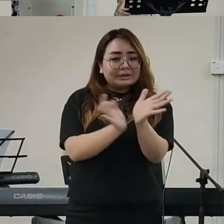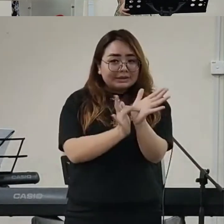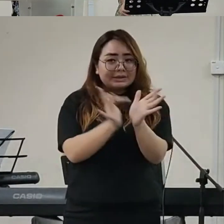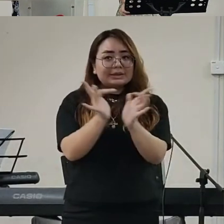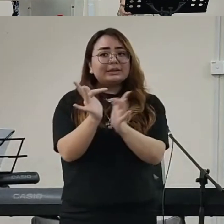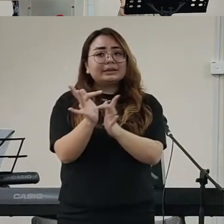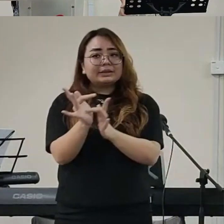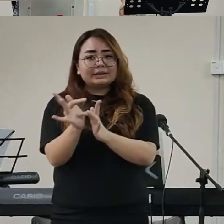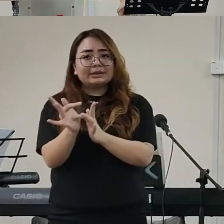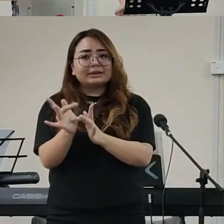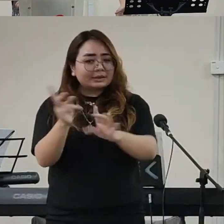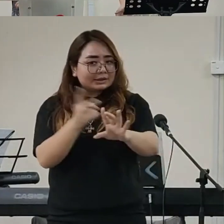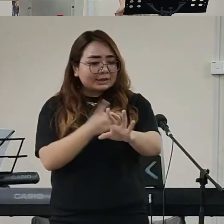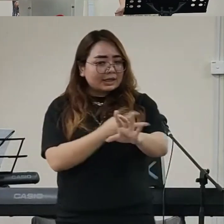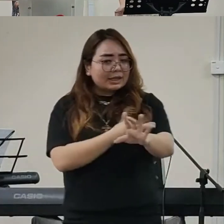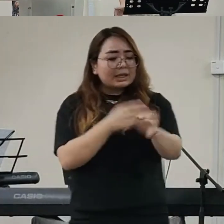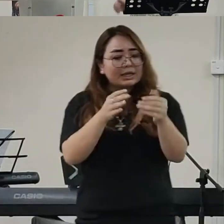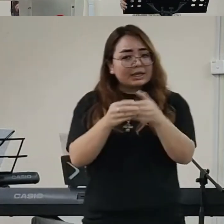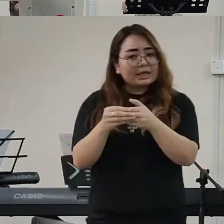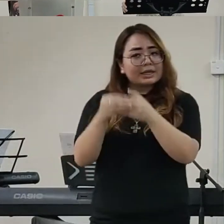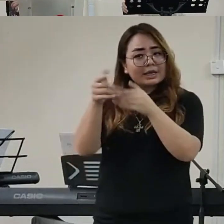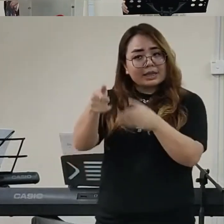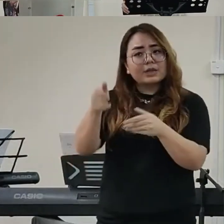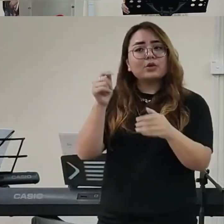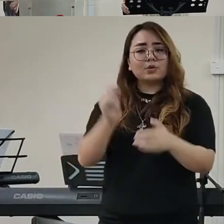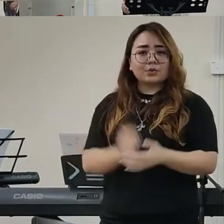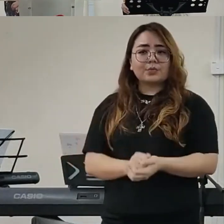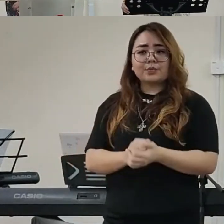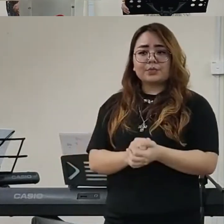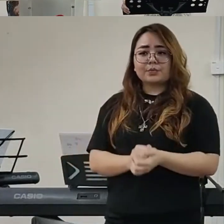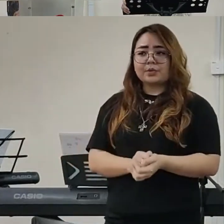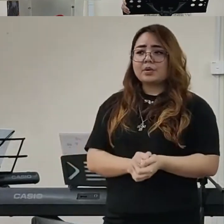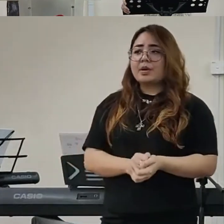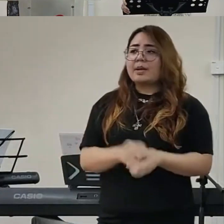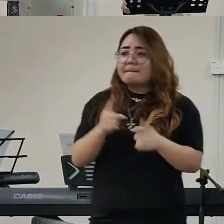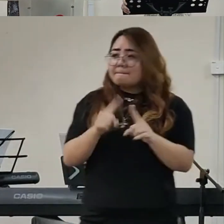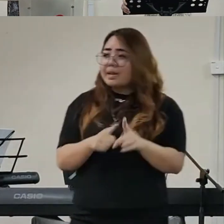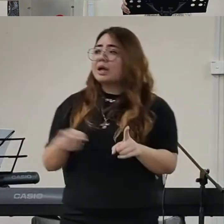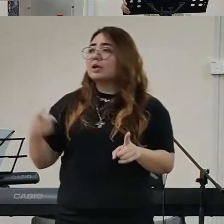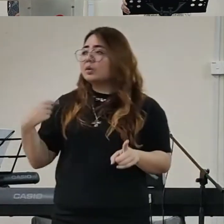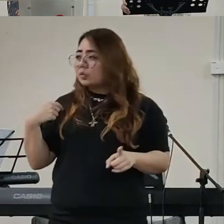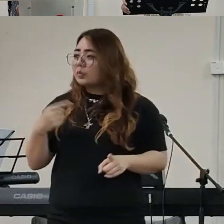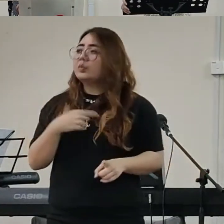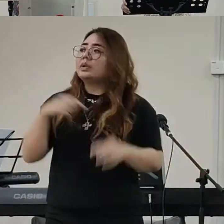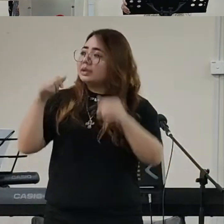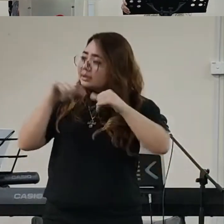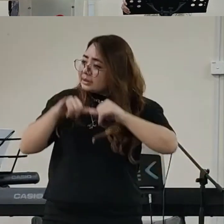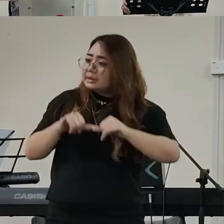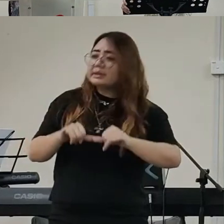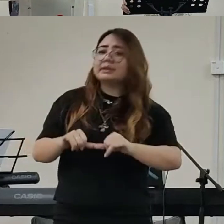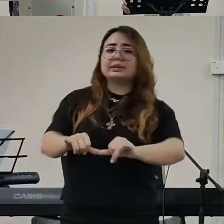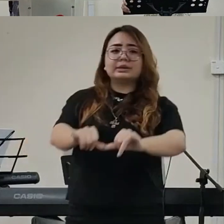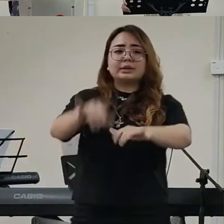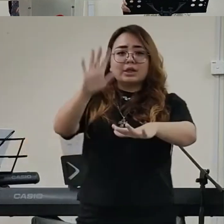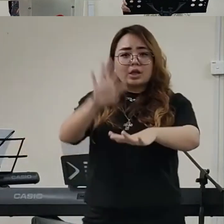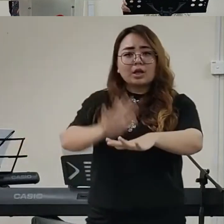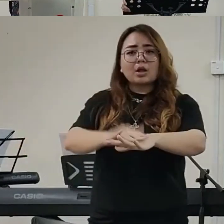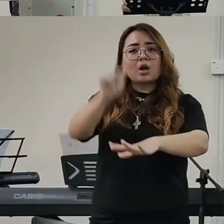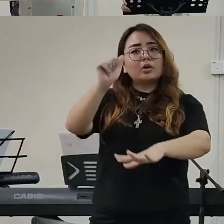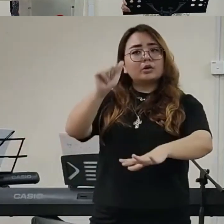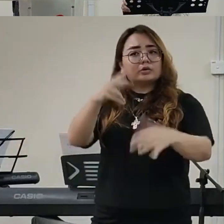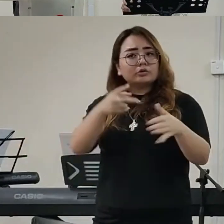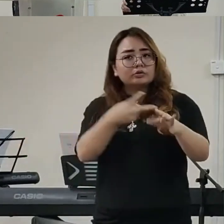us. But don't take that as an excuse to not shepherd. Because we see clearly in the Bible, we are called to